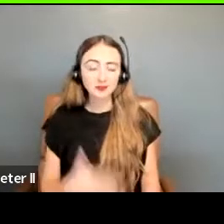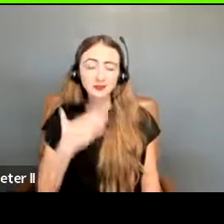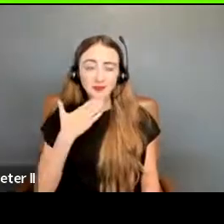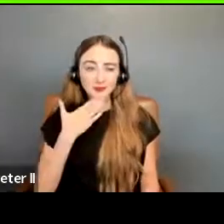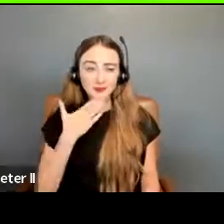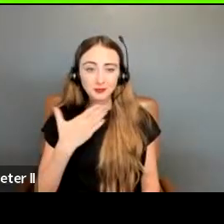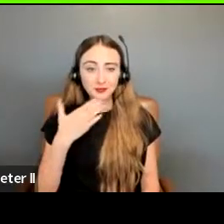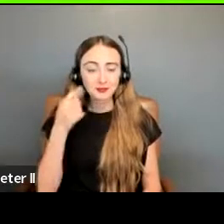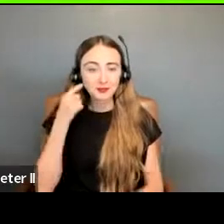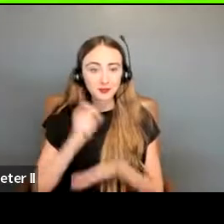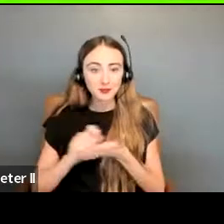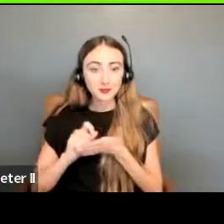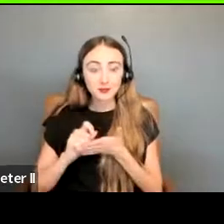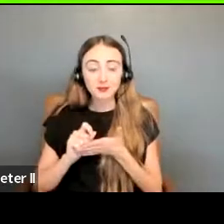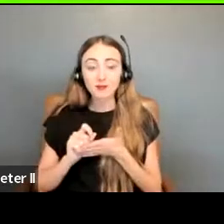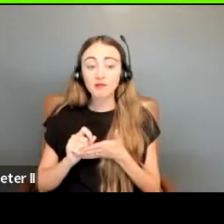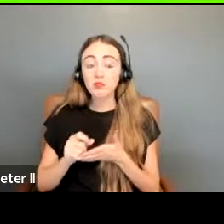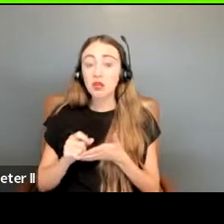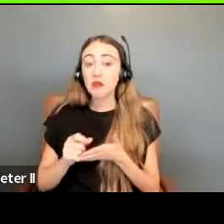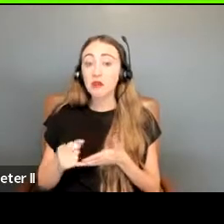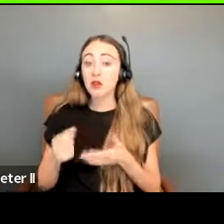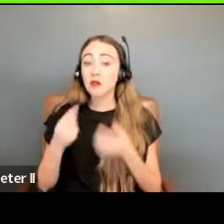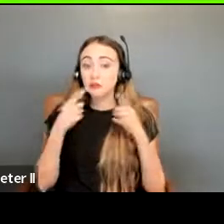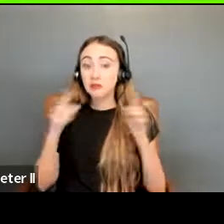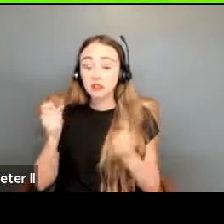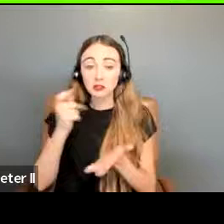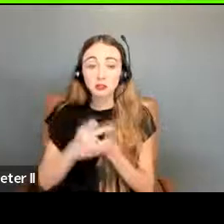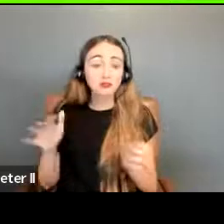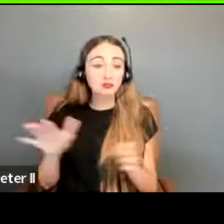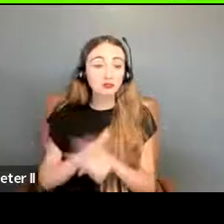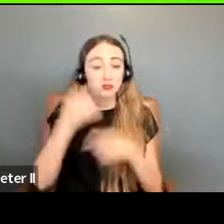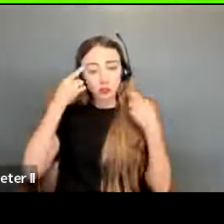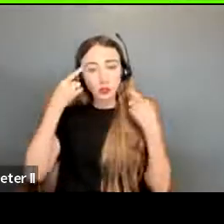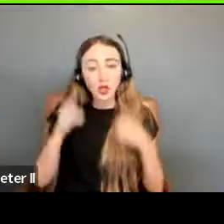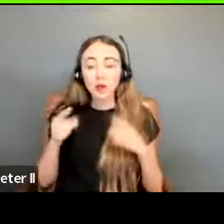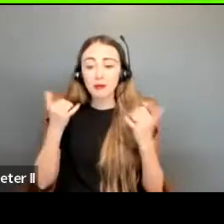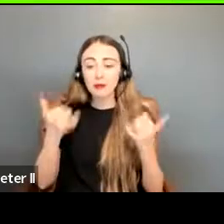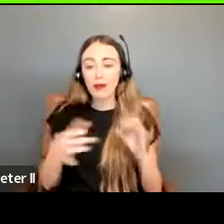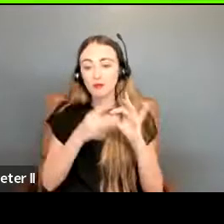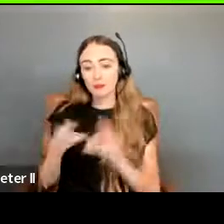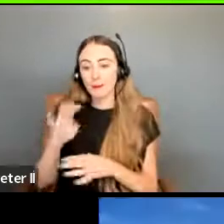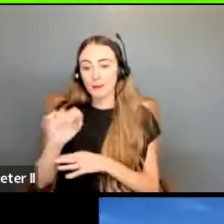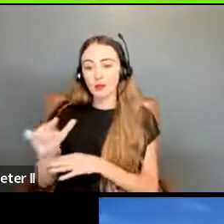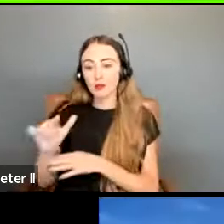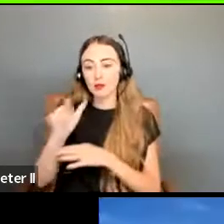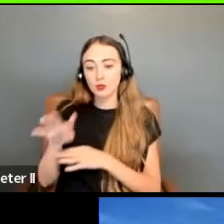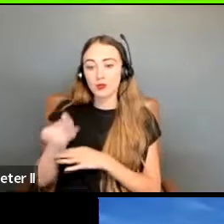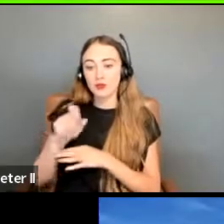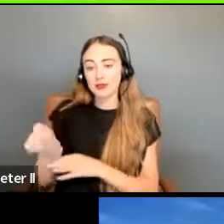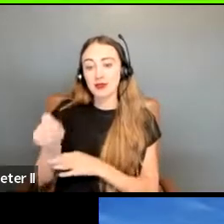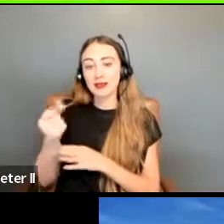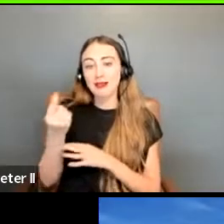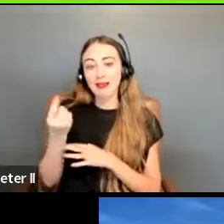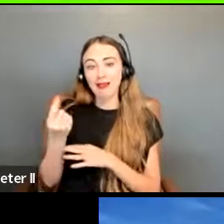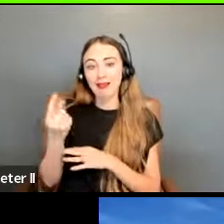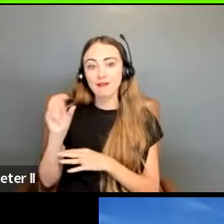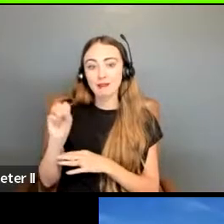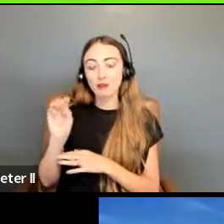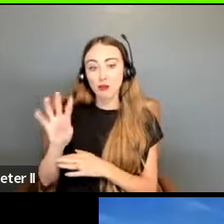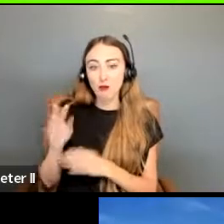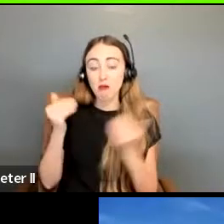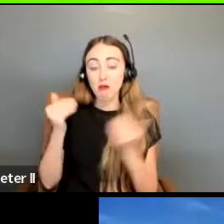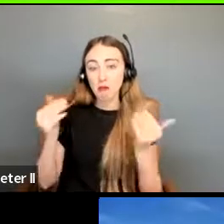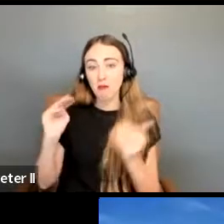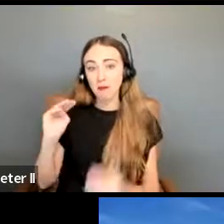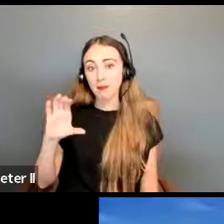Madam Secretary. The declaration is approved unanimously. We have the underlying bill, Bill 24-1104. Councilmember